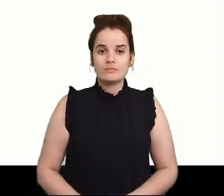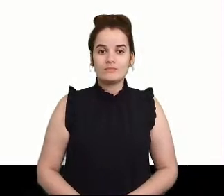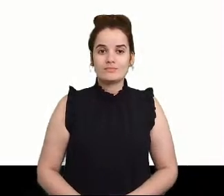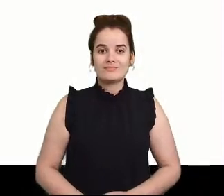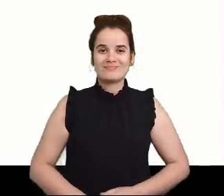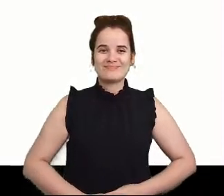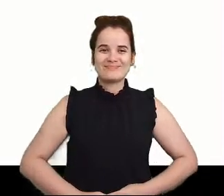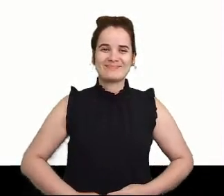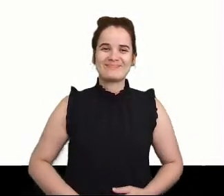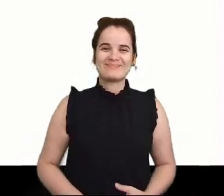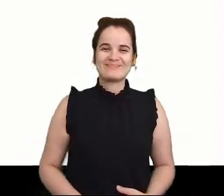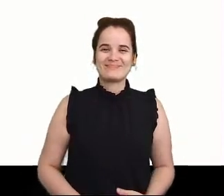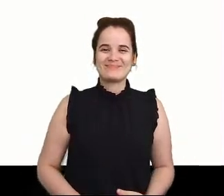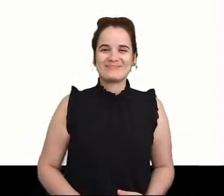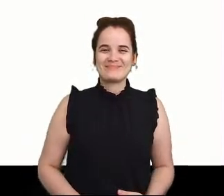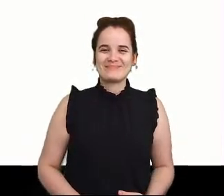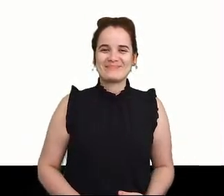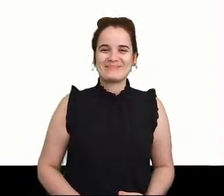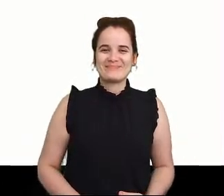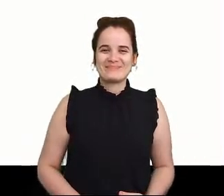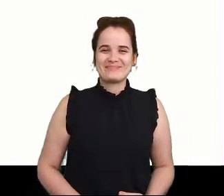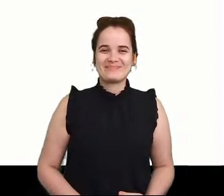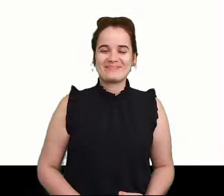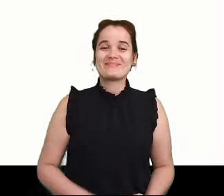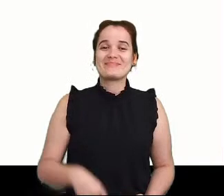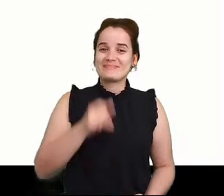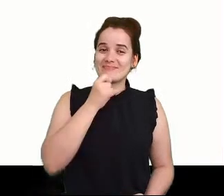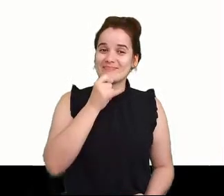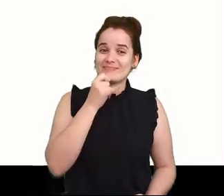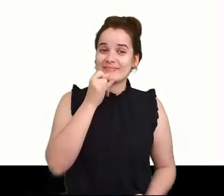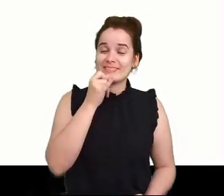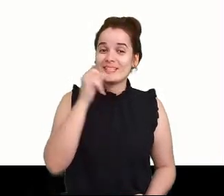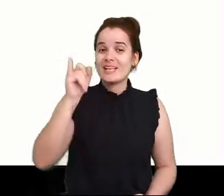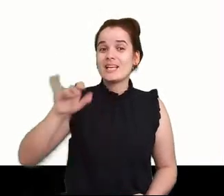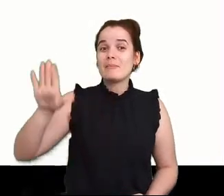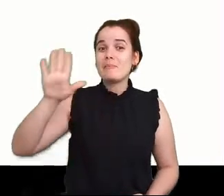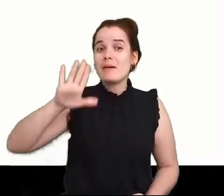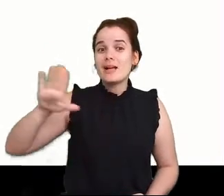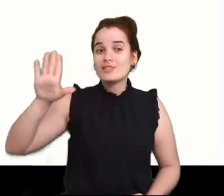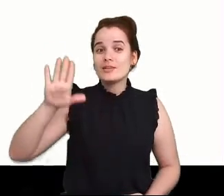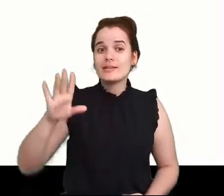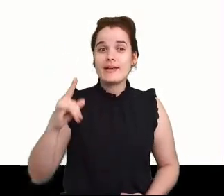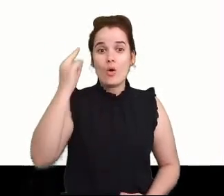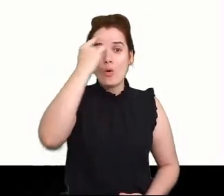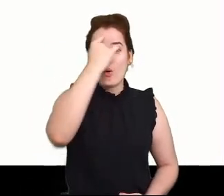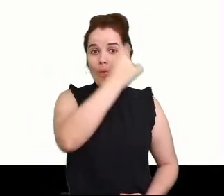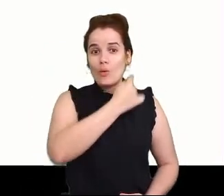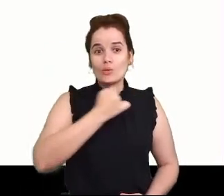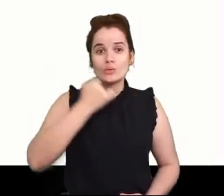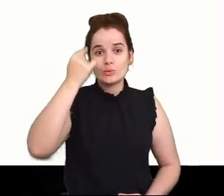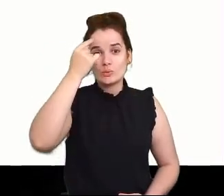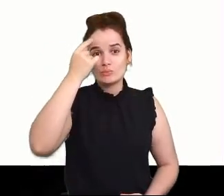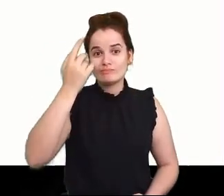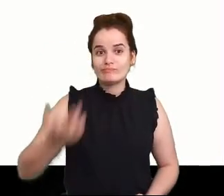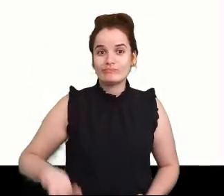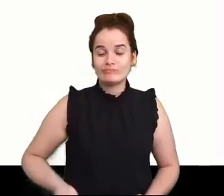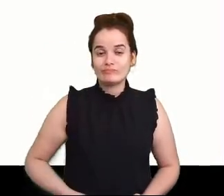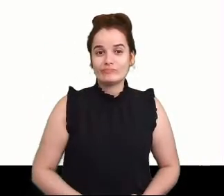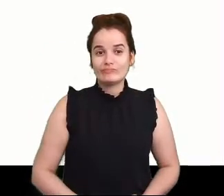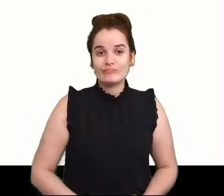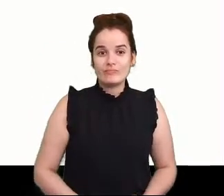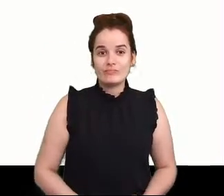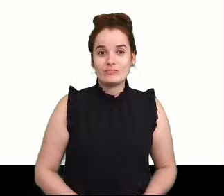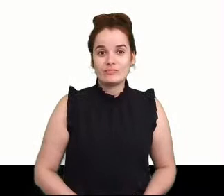image, image. So what is happening is that as they swipe, it is constantly